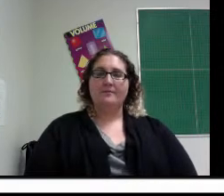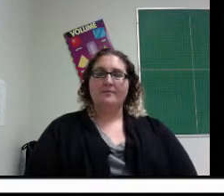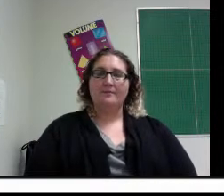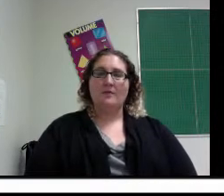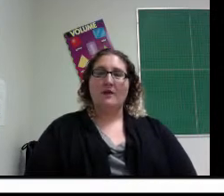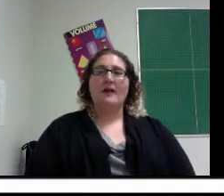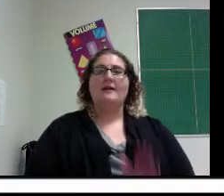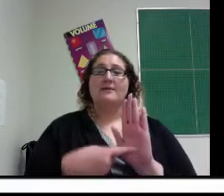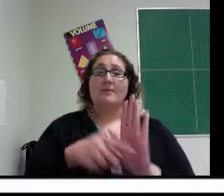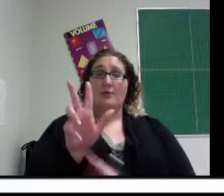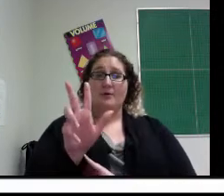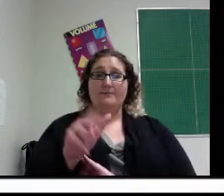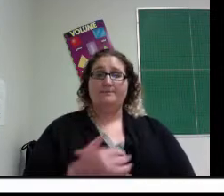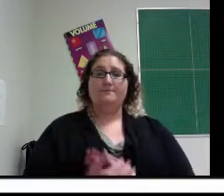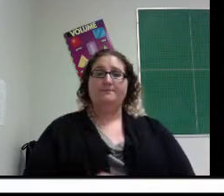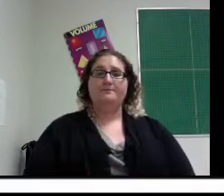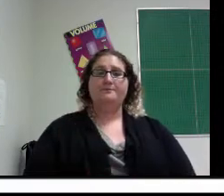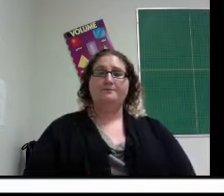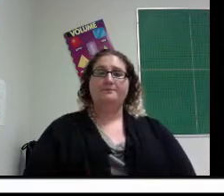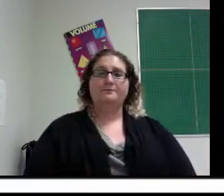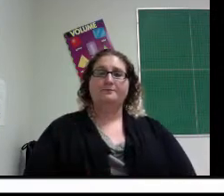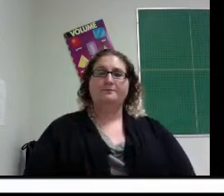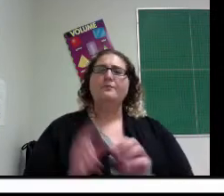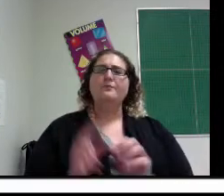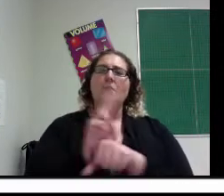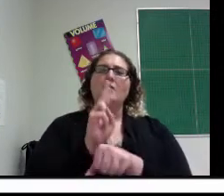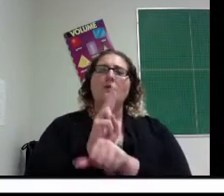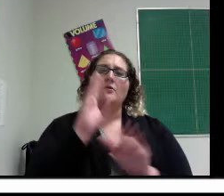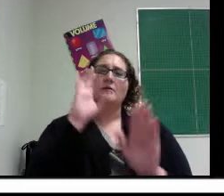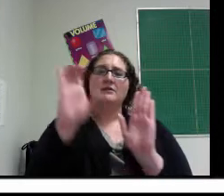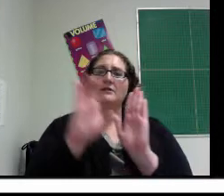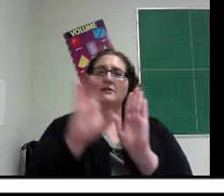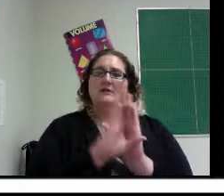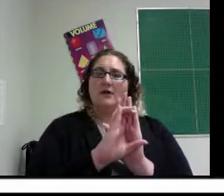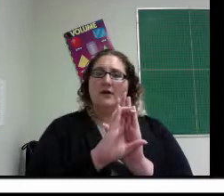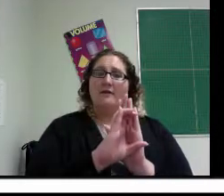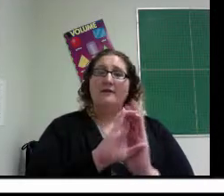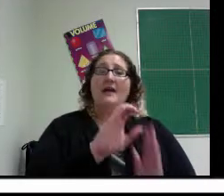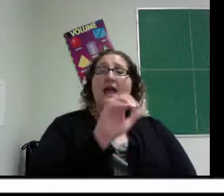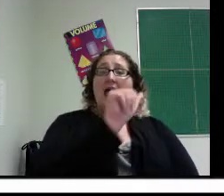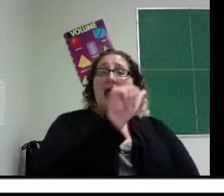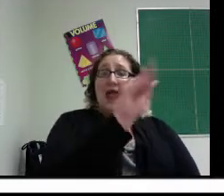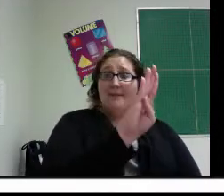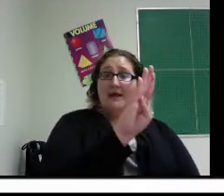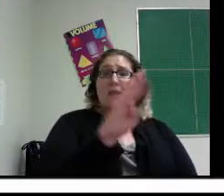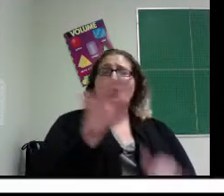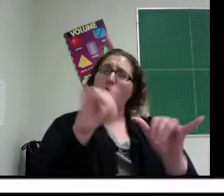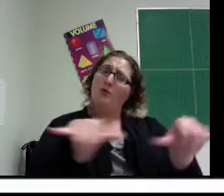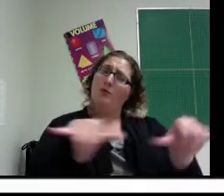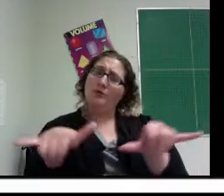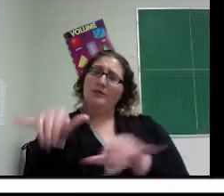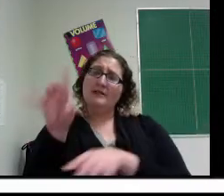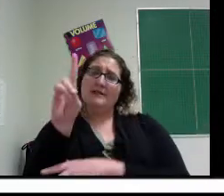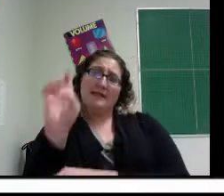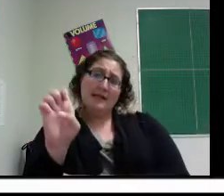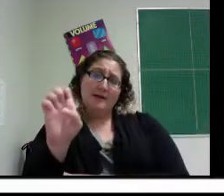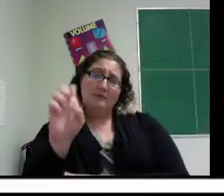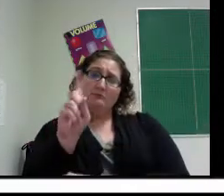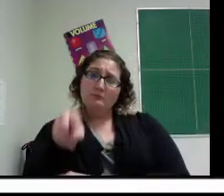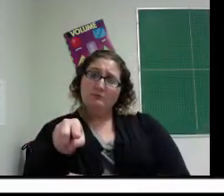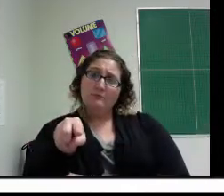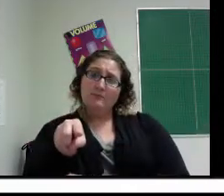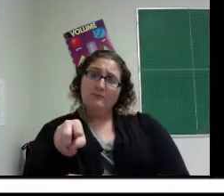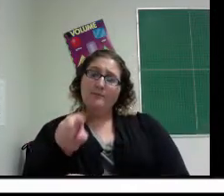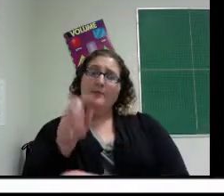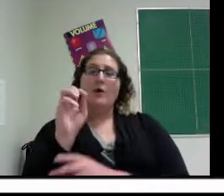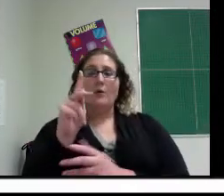Example 3. It says use the diagram above. Is segment AB congruent to segment DE?